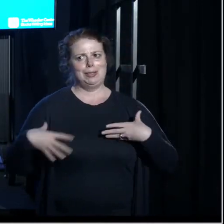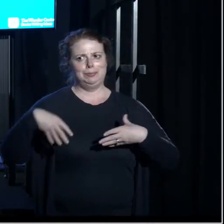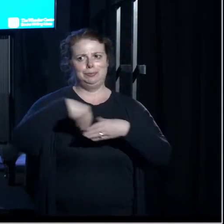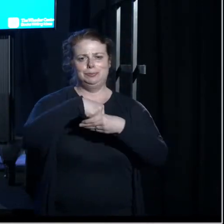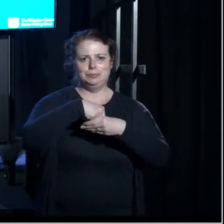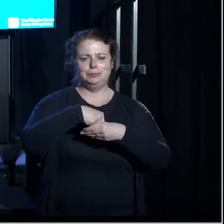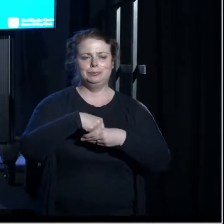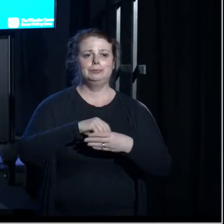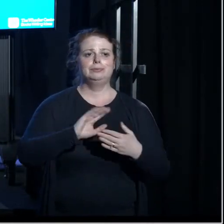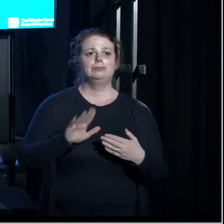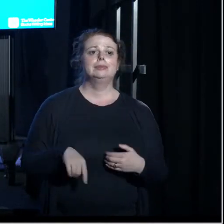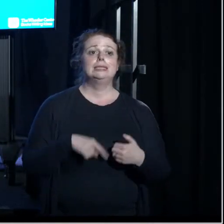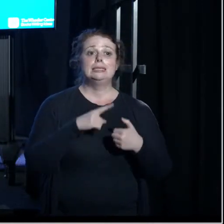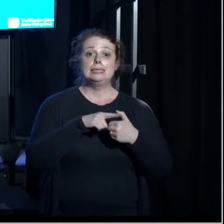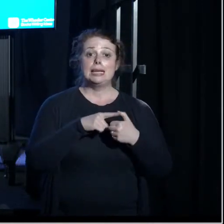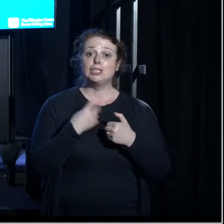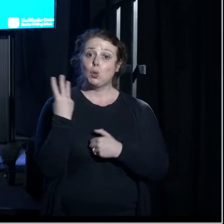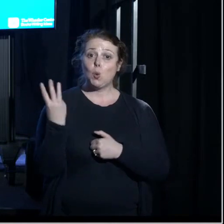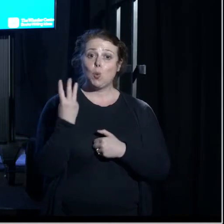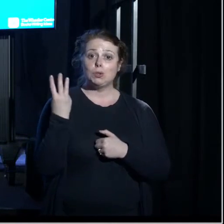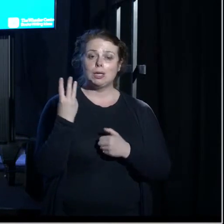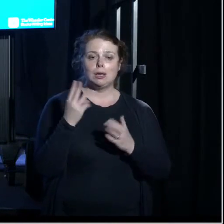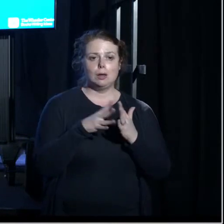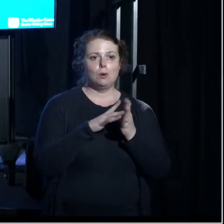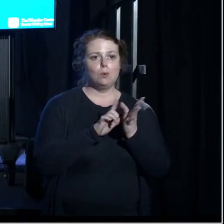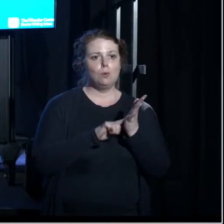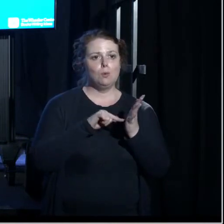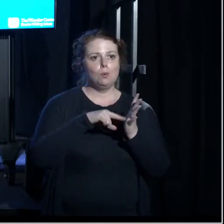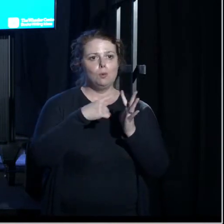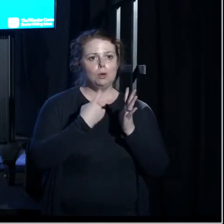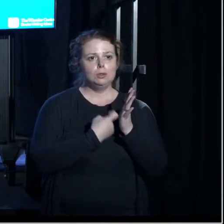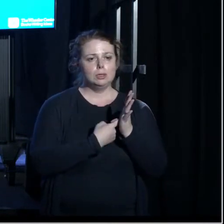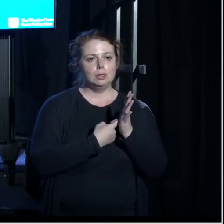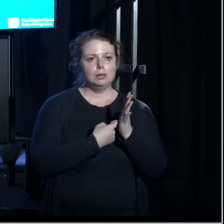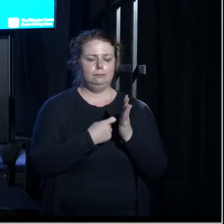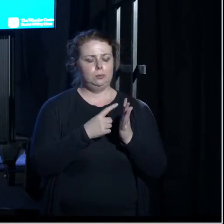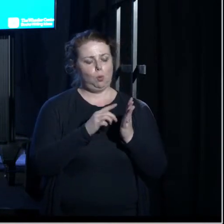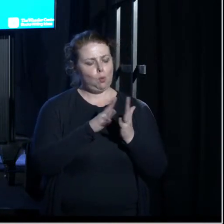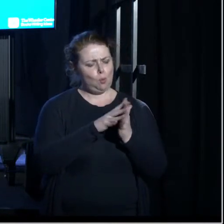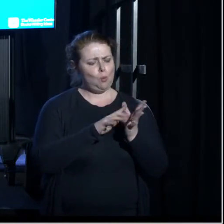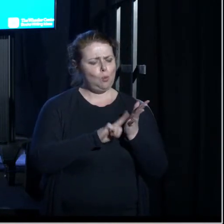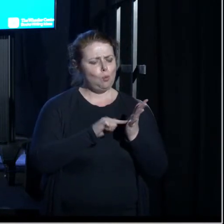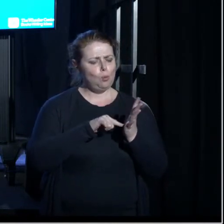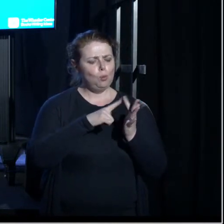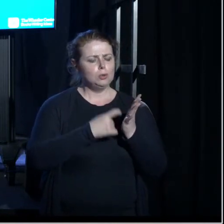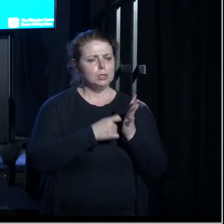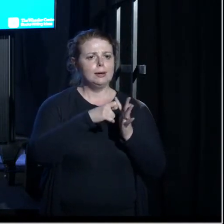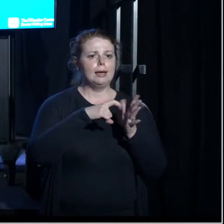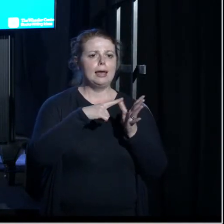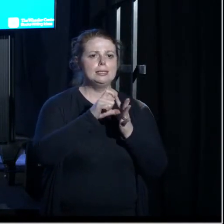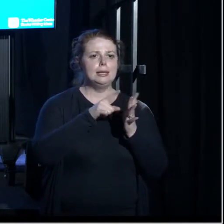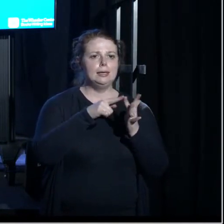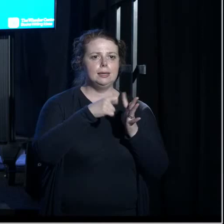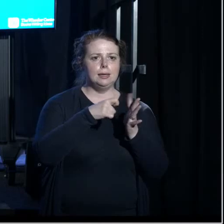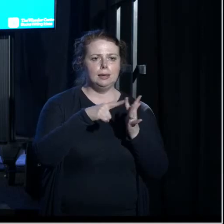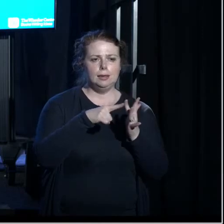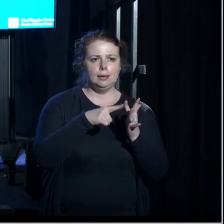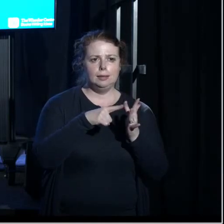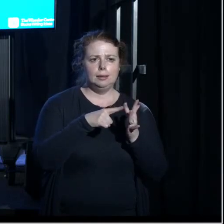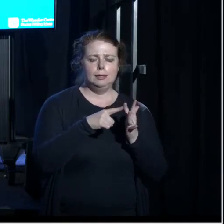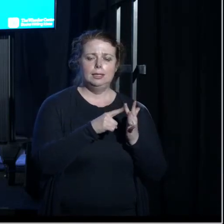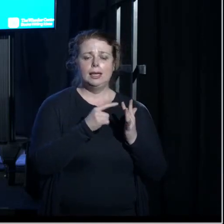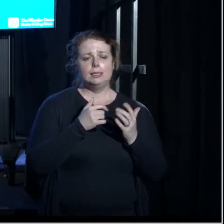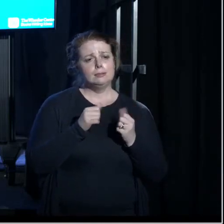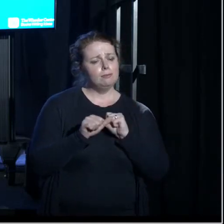following Grace, you'll hear from Walter Kadiki. Walter is a master of weaving signed poetry and visual vernacular into